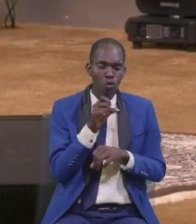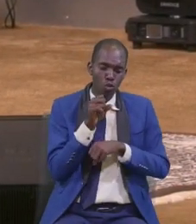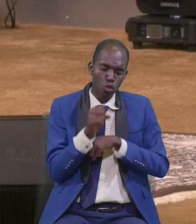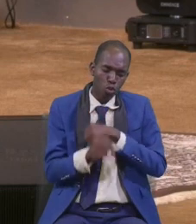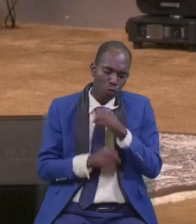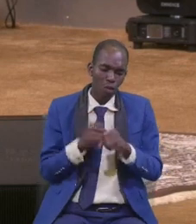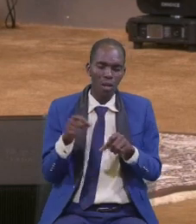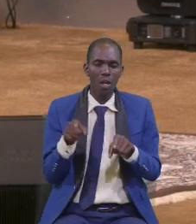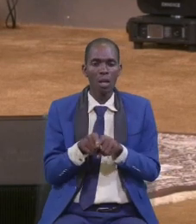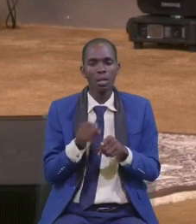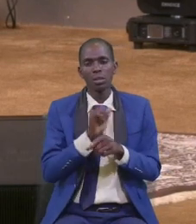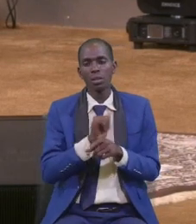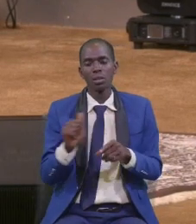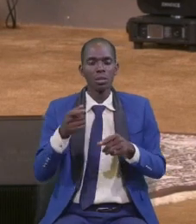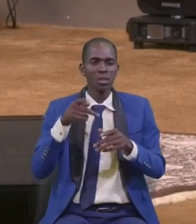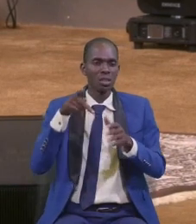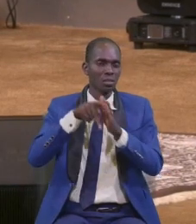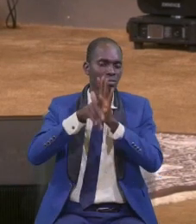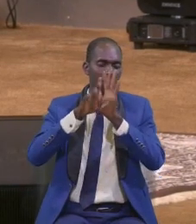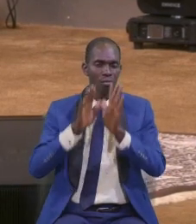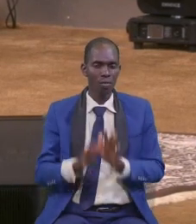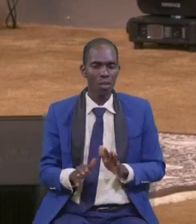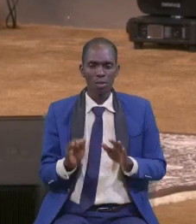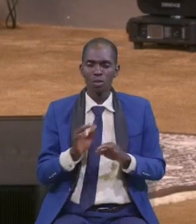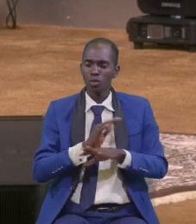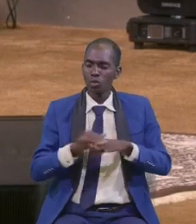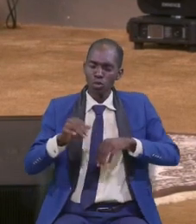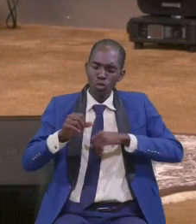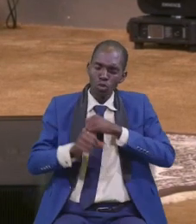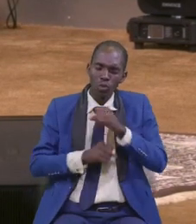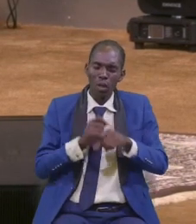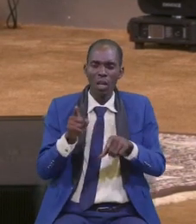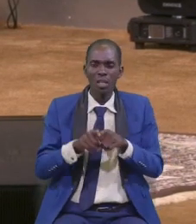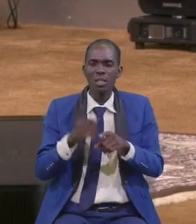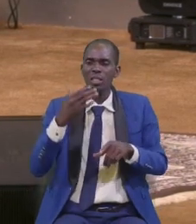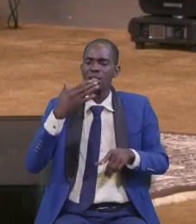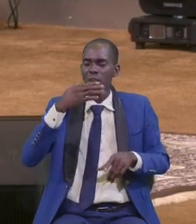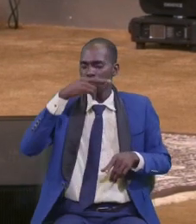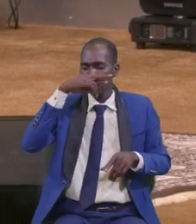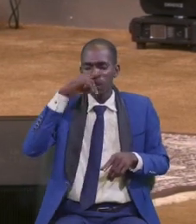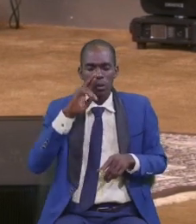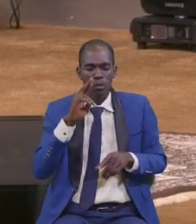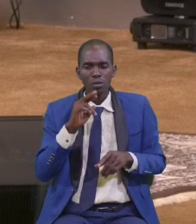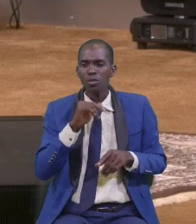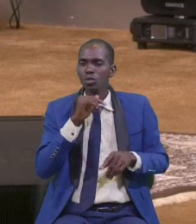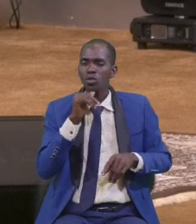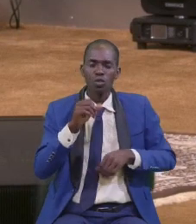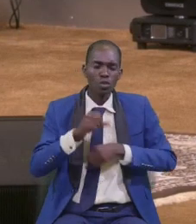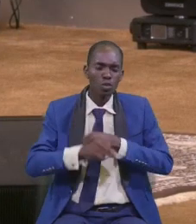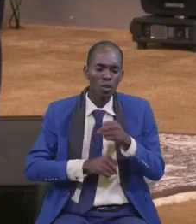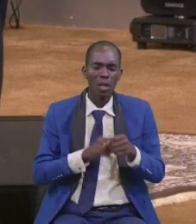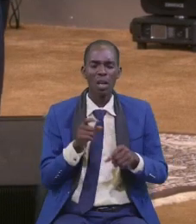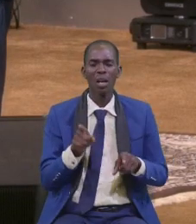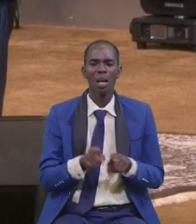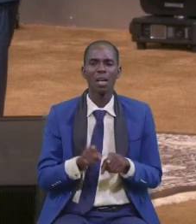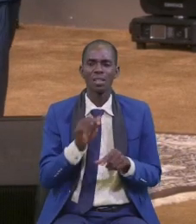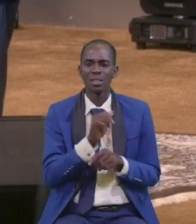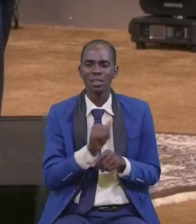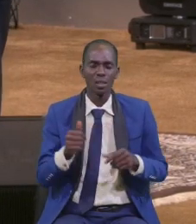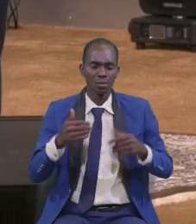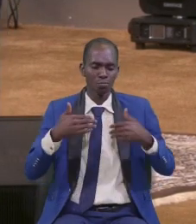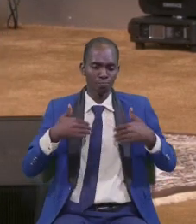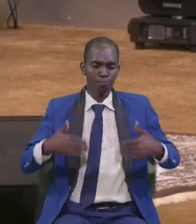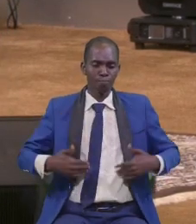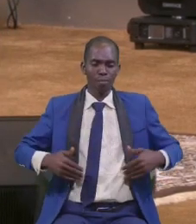murderer, or as a thief, or as an evildoer, or as a busybody in other